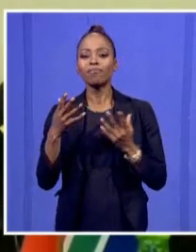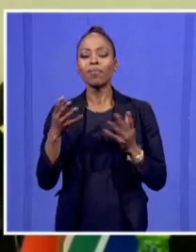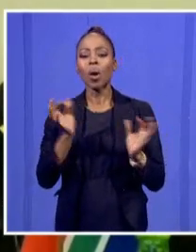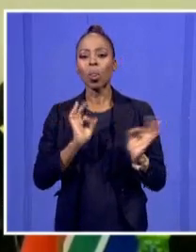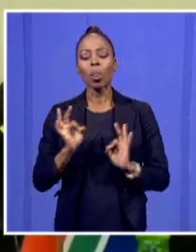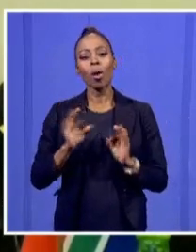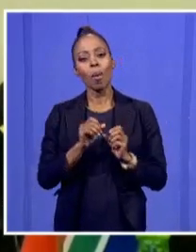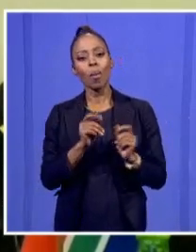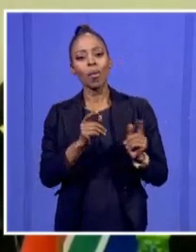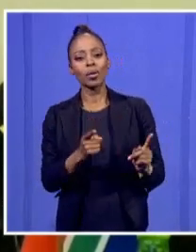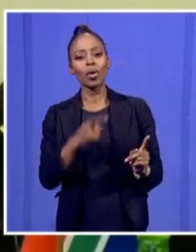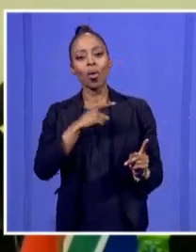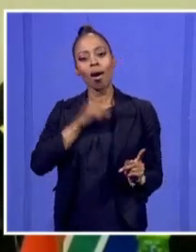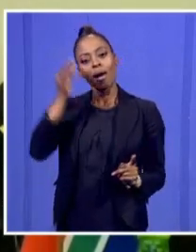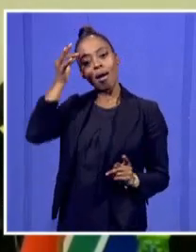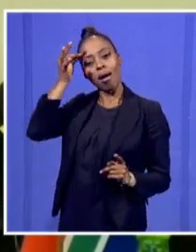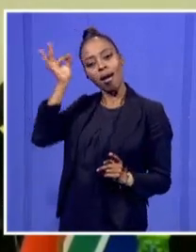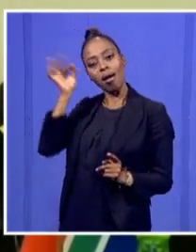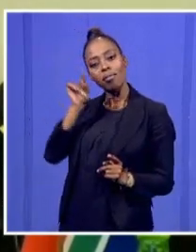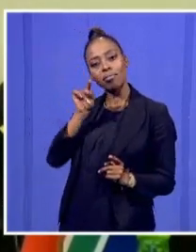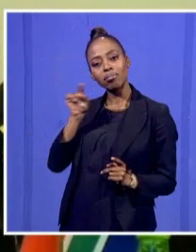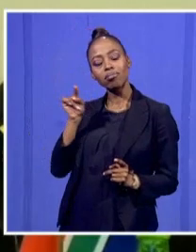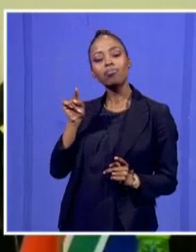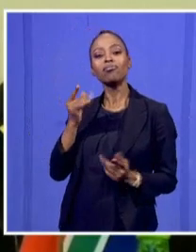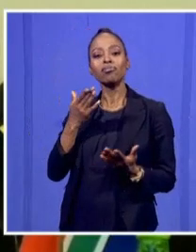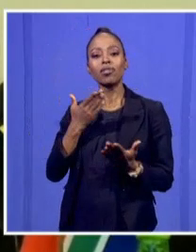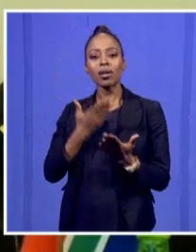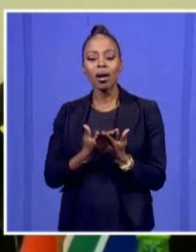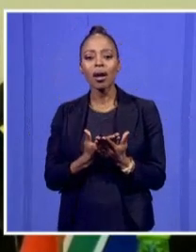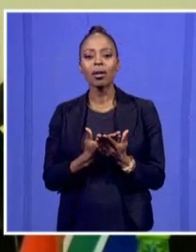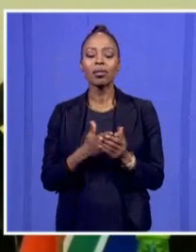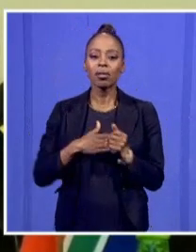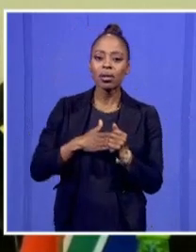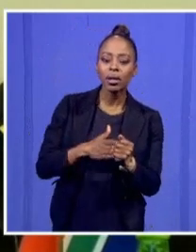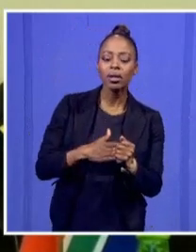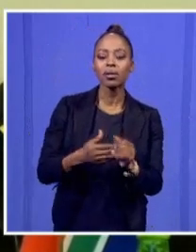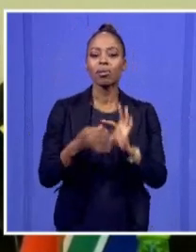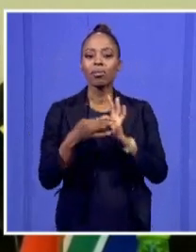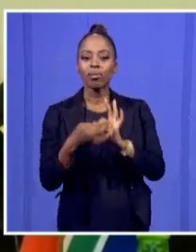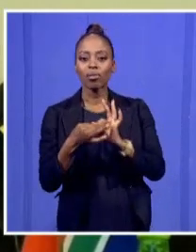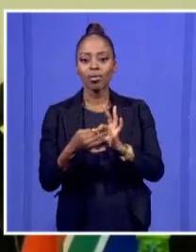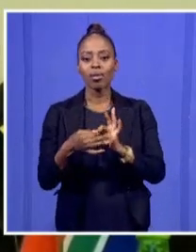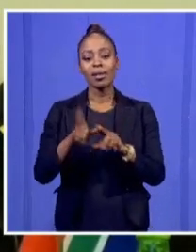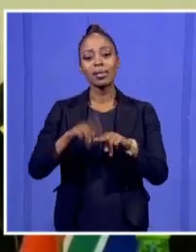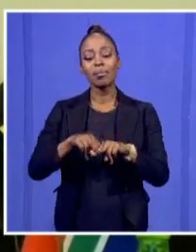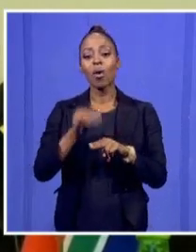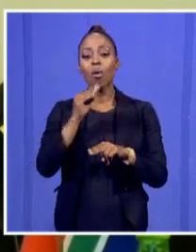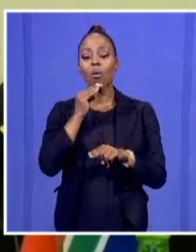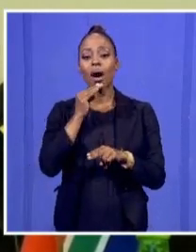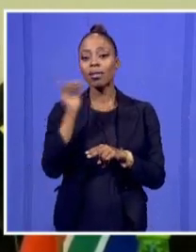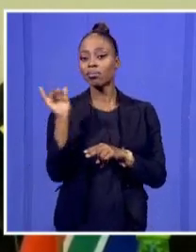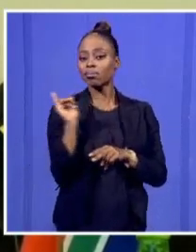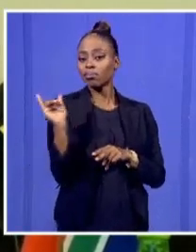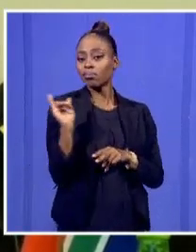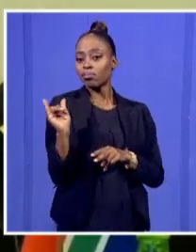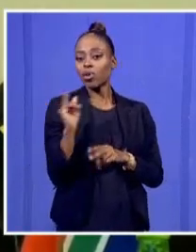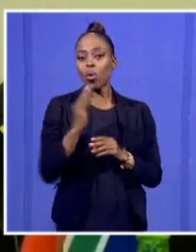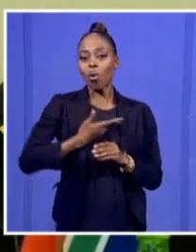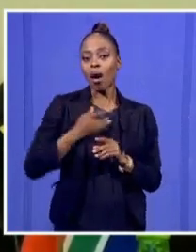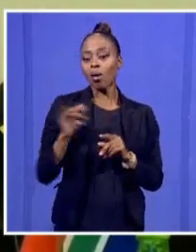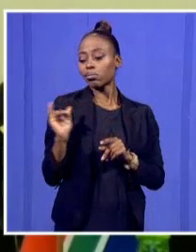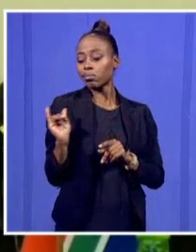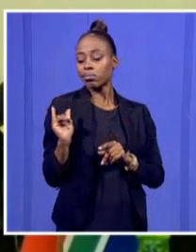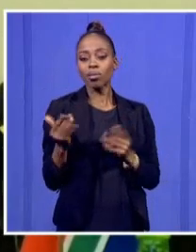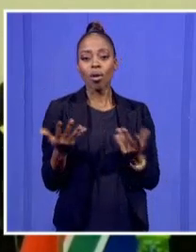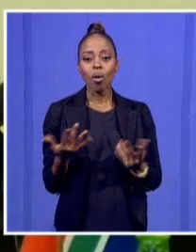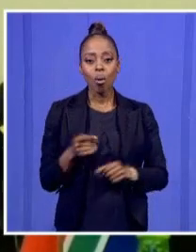platform for governments to have sustainable relations based on common interests. And therefore,